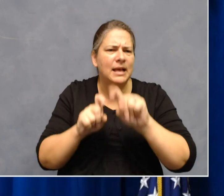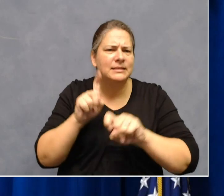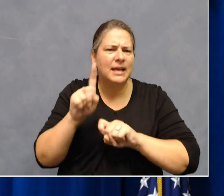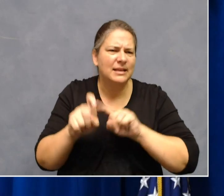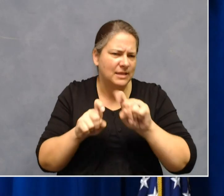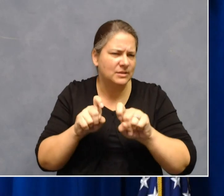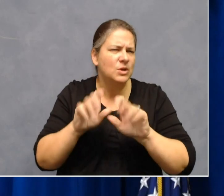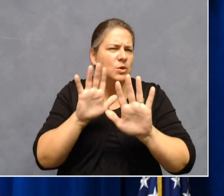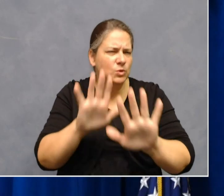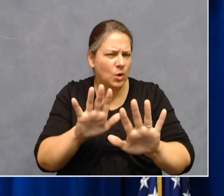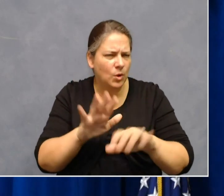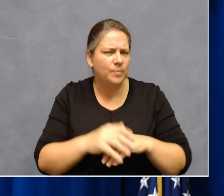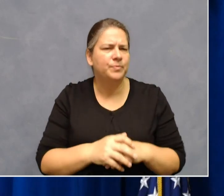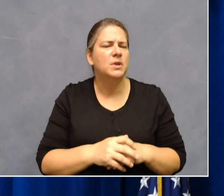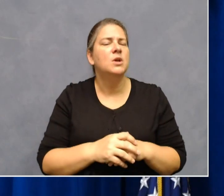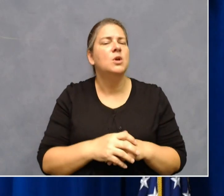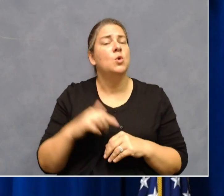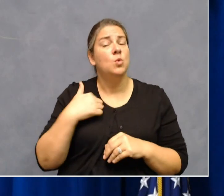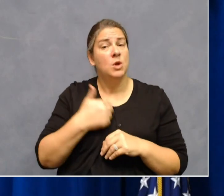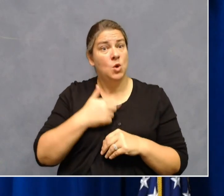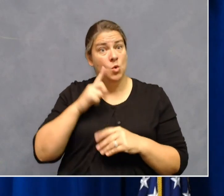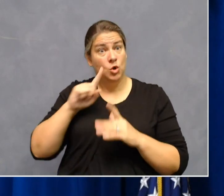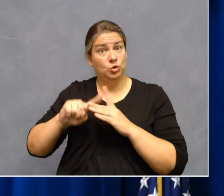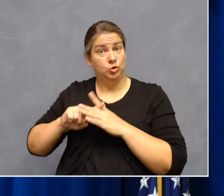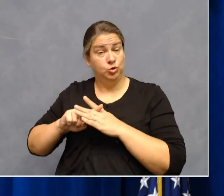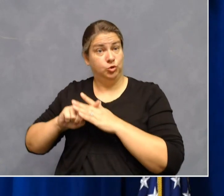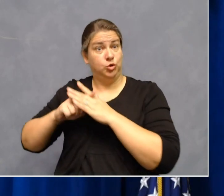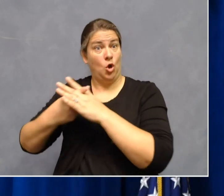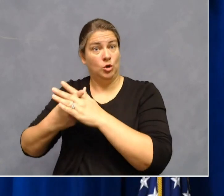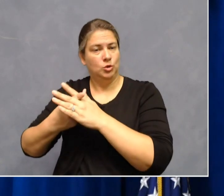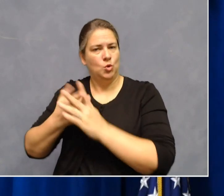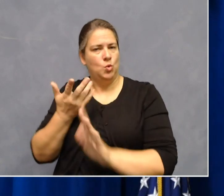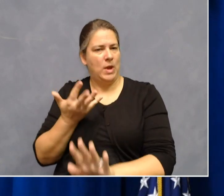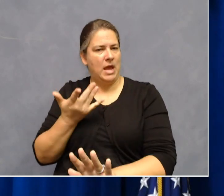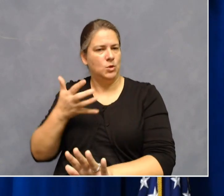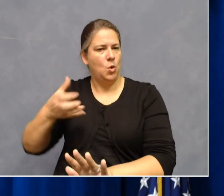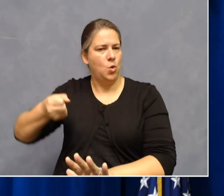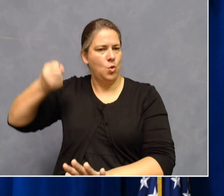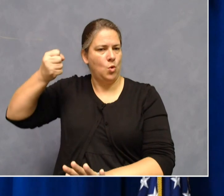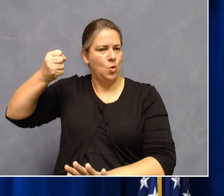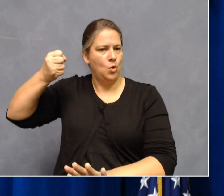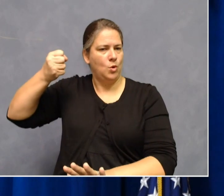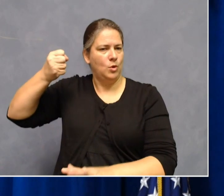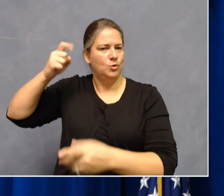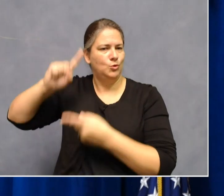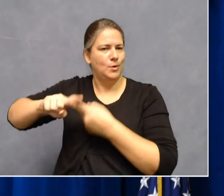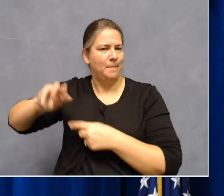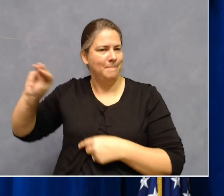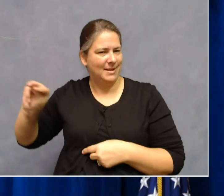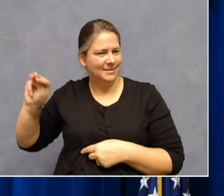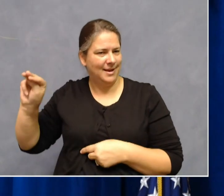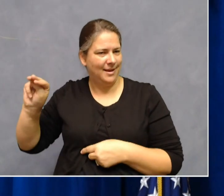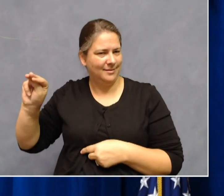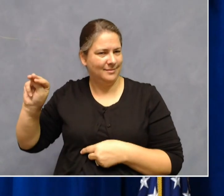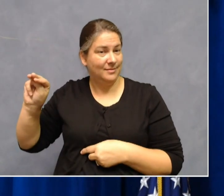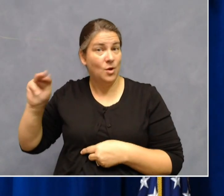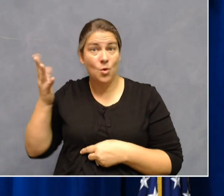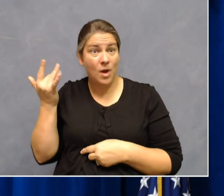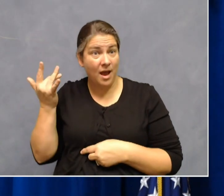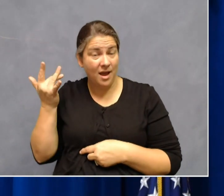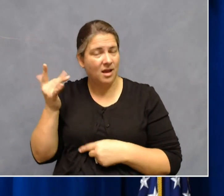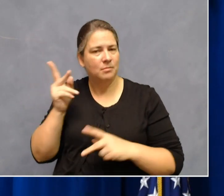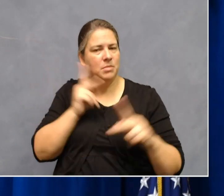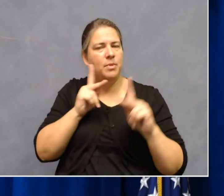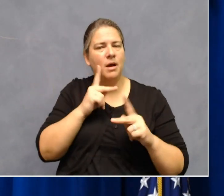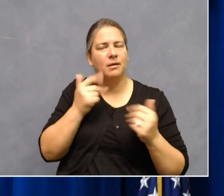this into practice until this coming Monday. And that's to give everybody a chance to get their questions answered and to